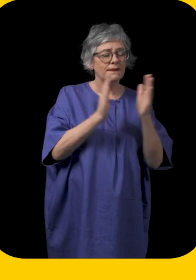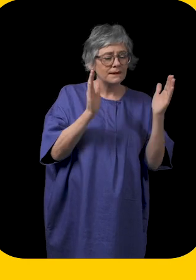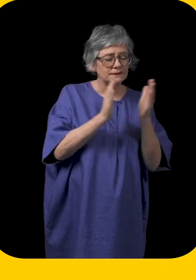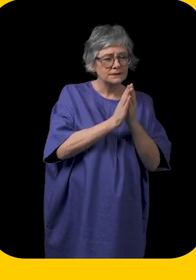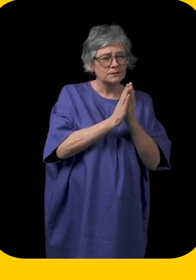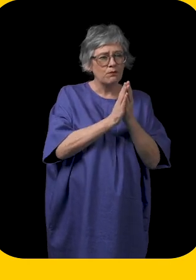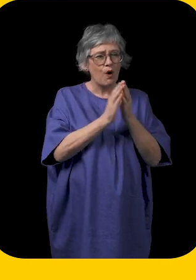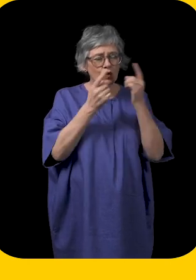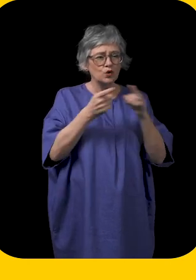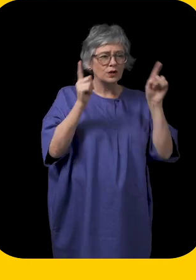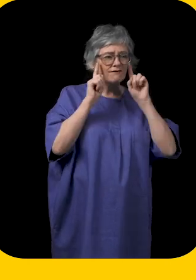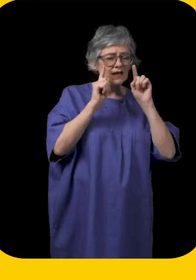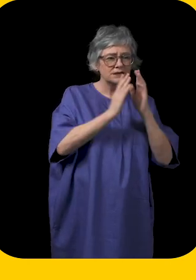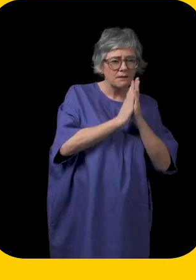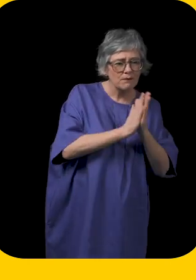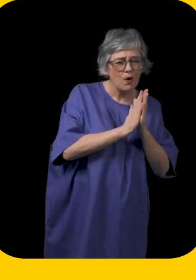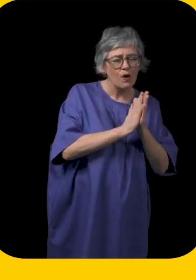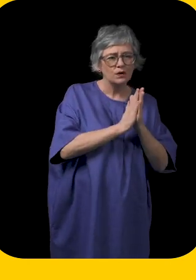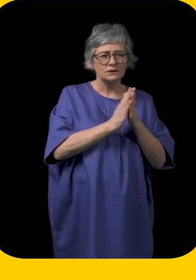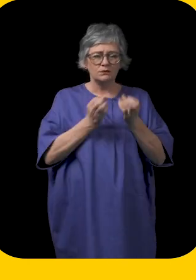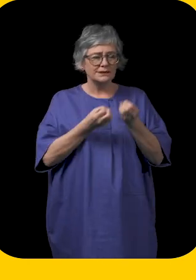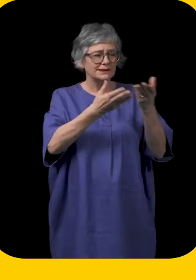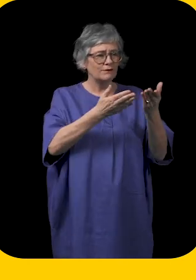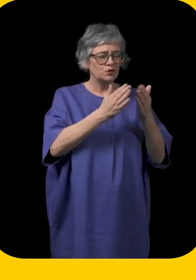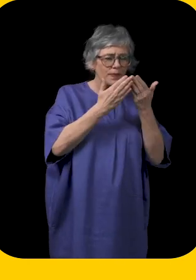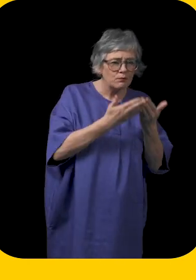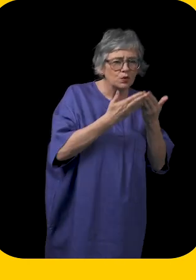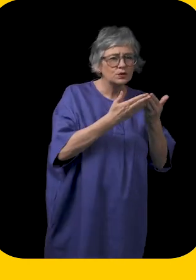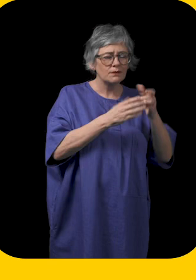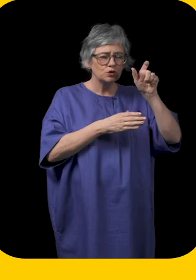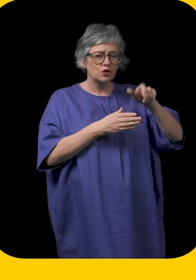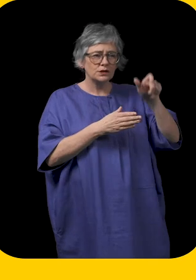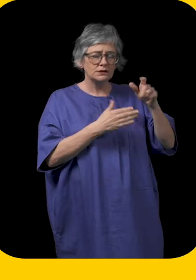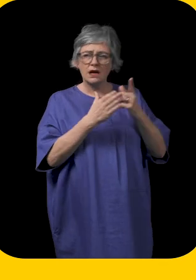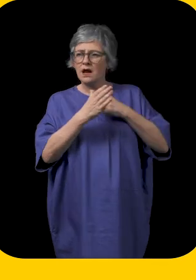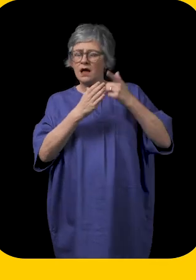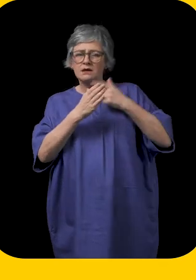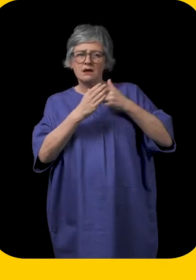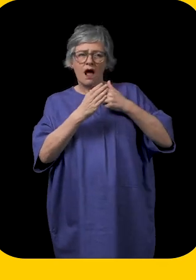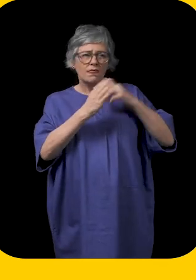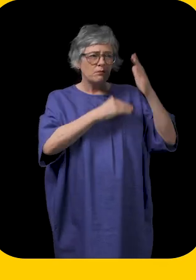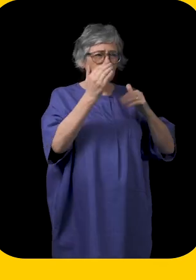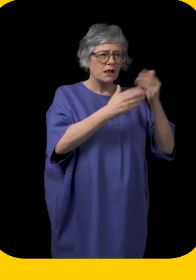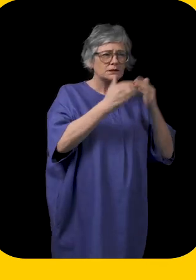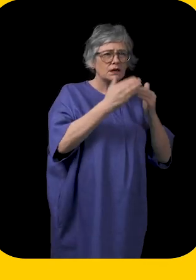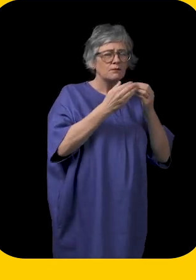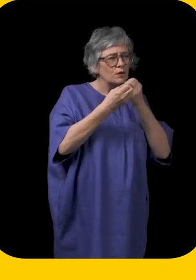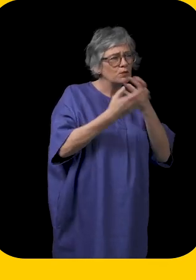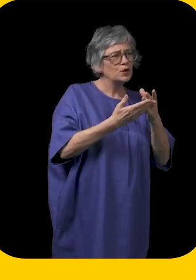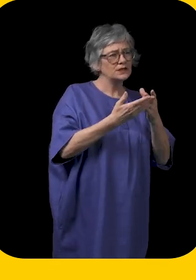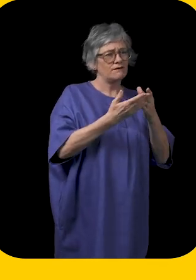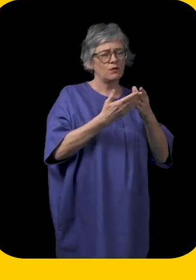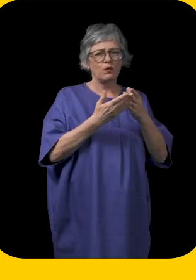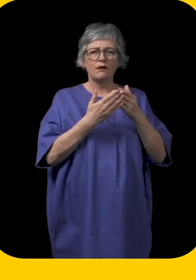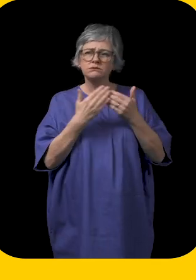university mosque, a room given over to the Muslim students. It was in another building, older and more beautiful than the modern building where her